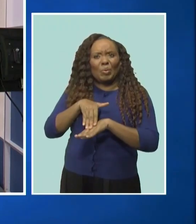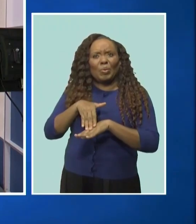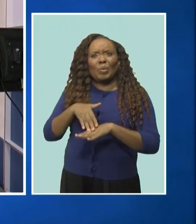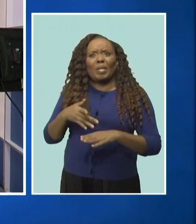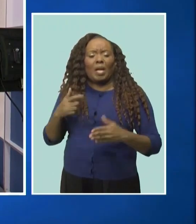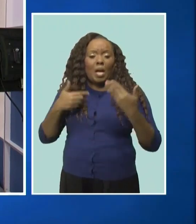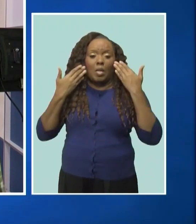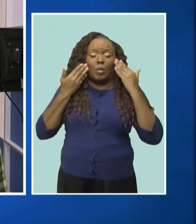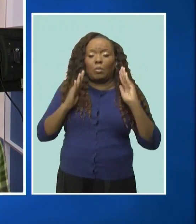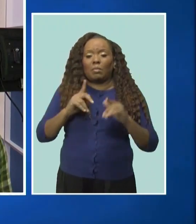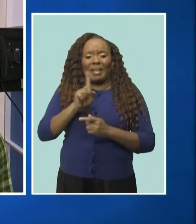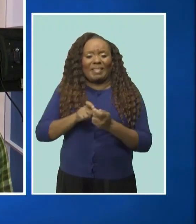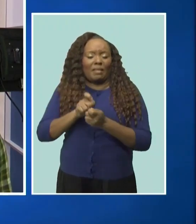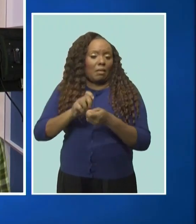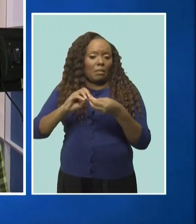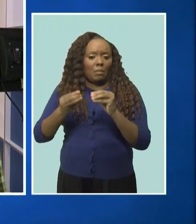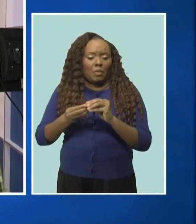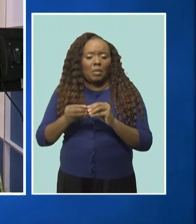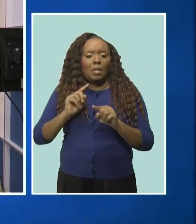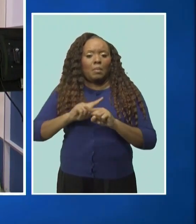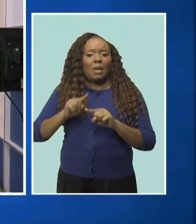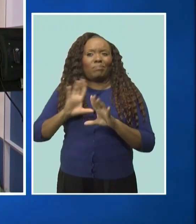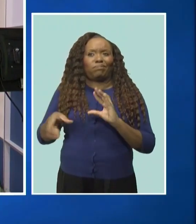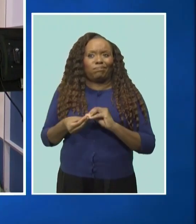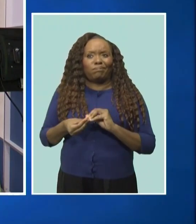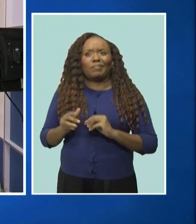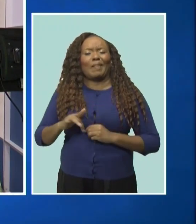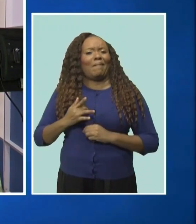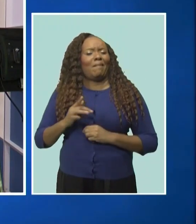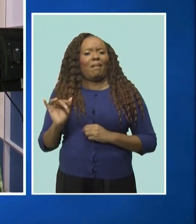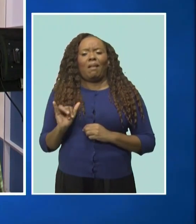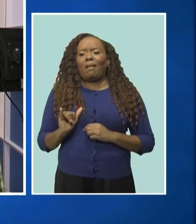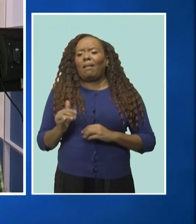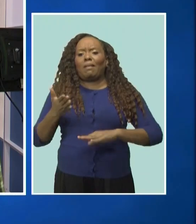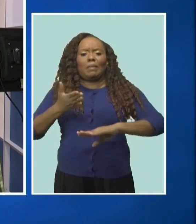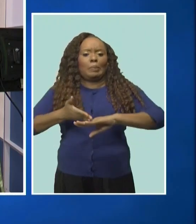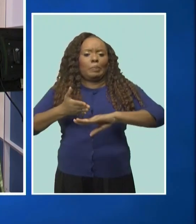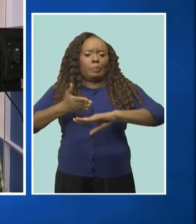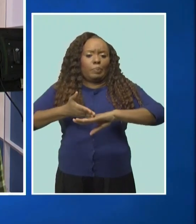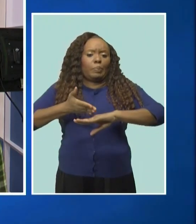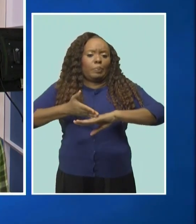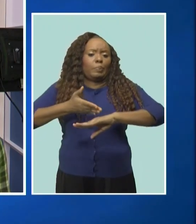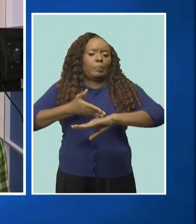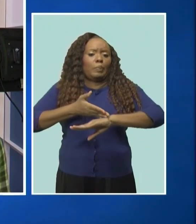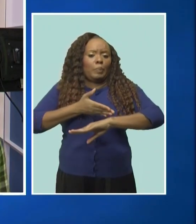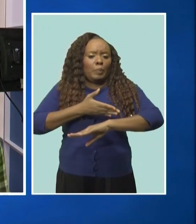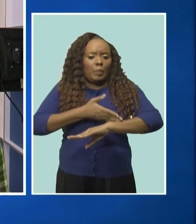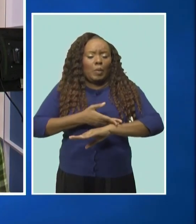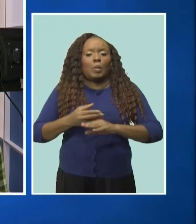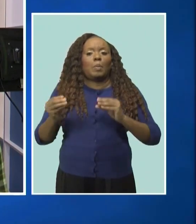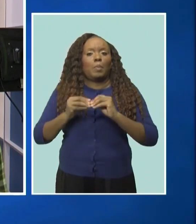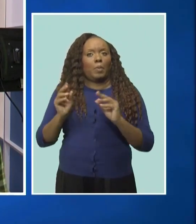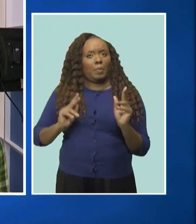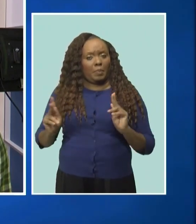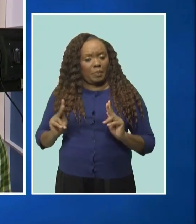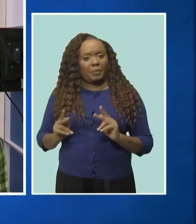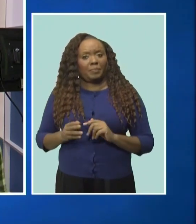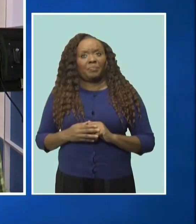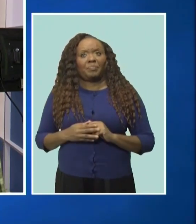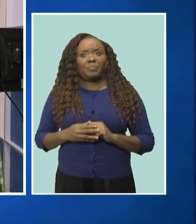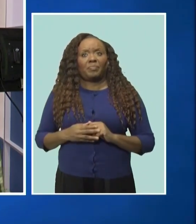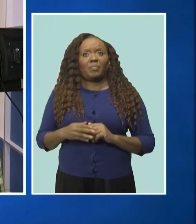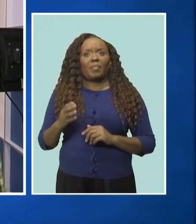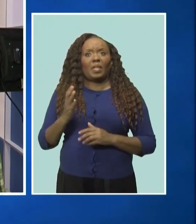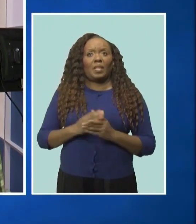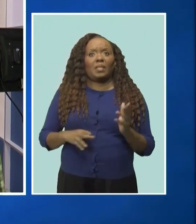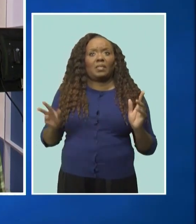week or two. However, the overall feeling is that there were some improvements and increases on the numbers. There were some who did better